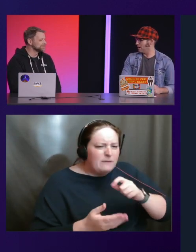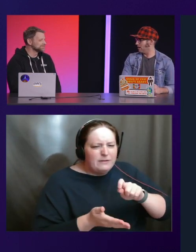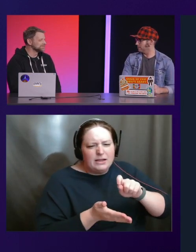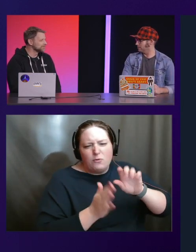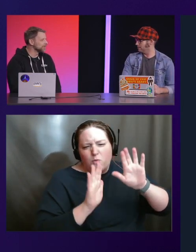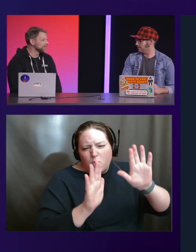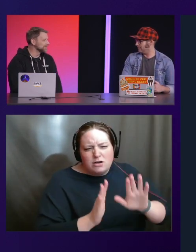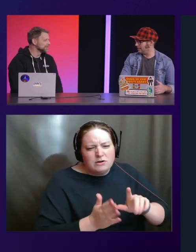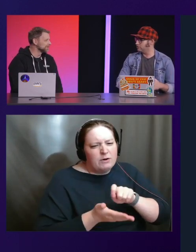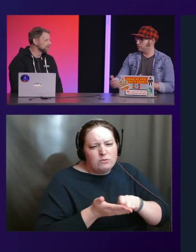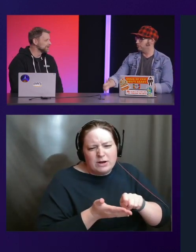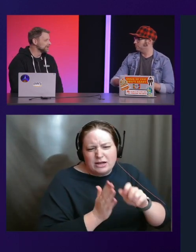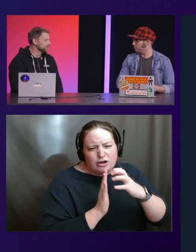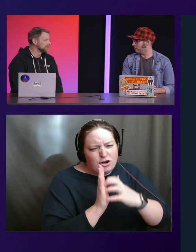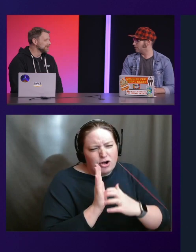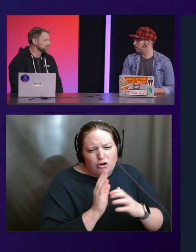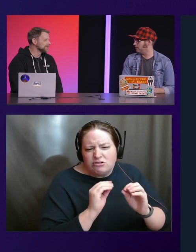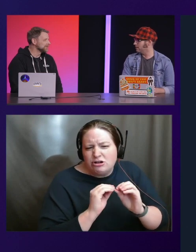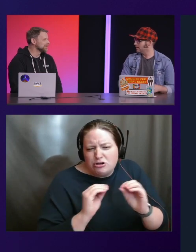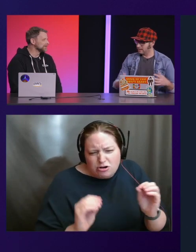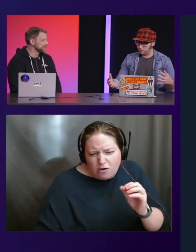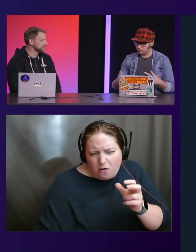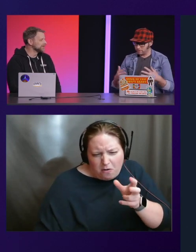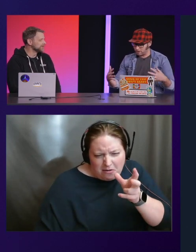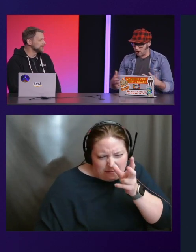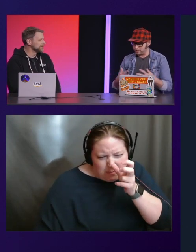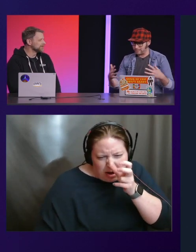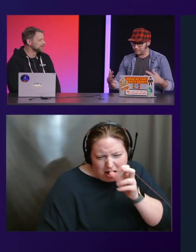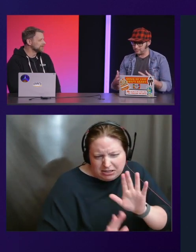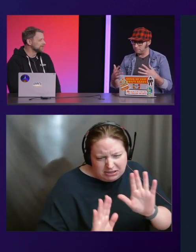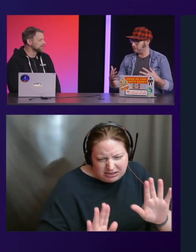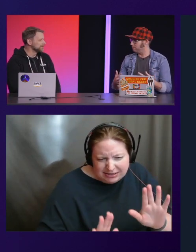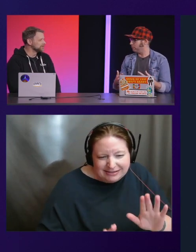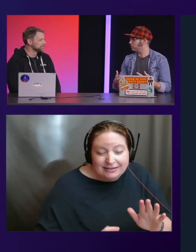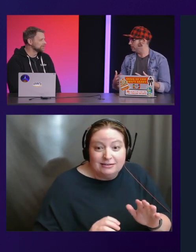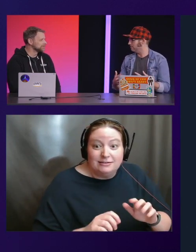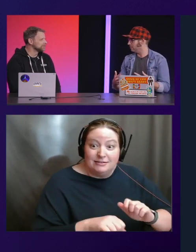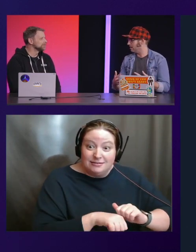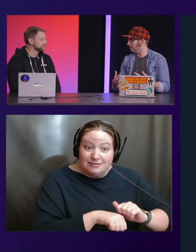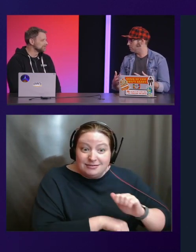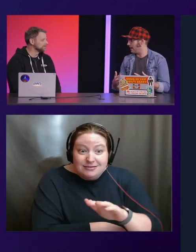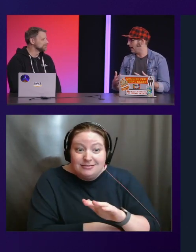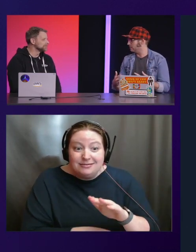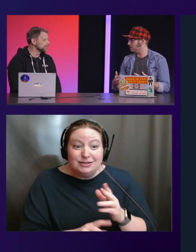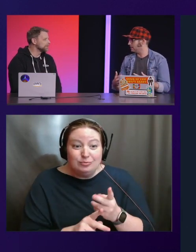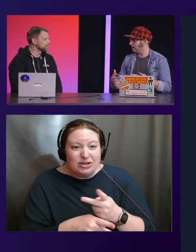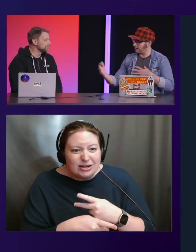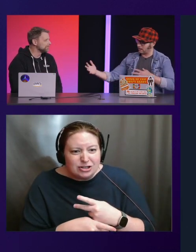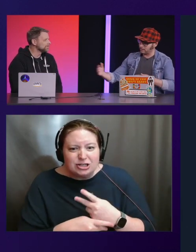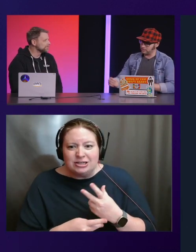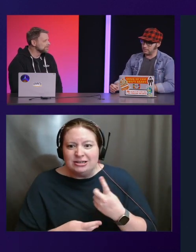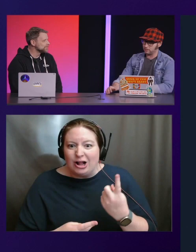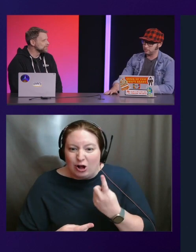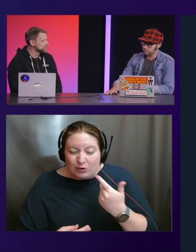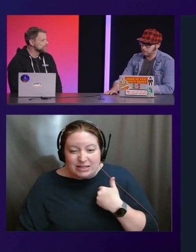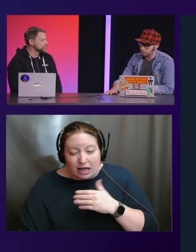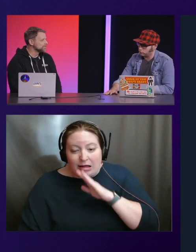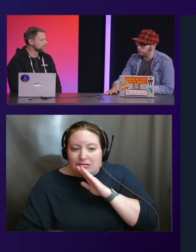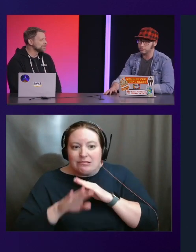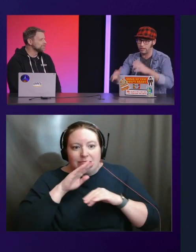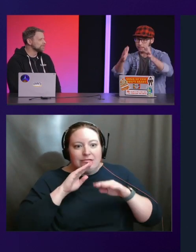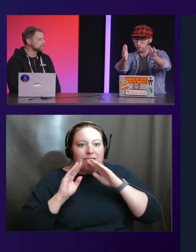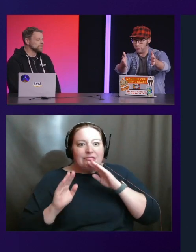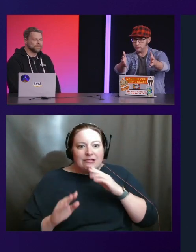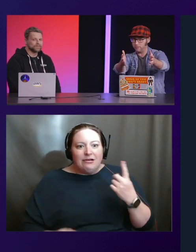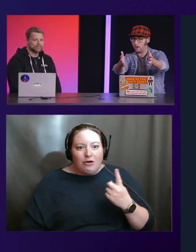with no bugs into production always had some friction, right, in the past. Yep. And I see